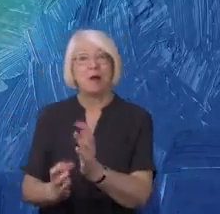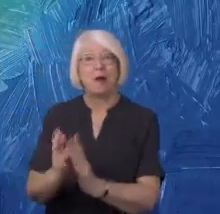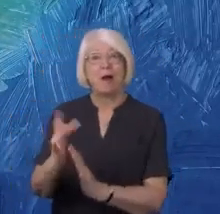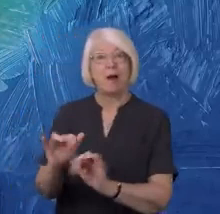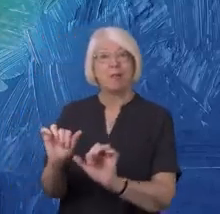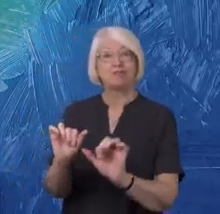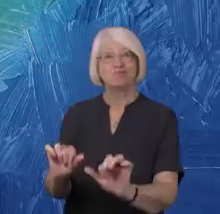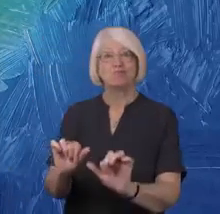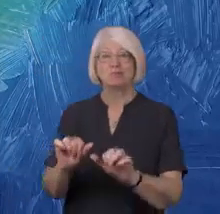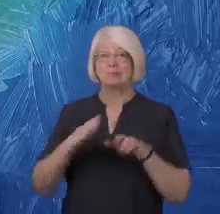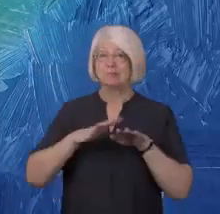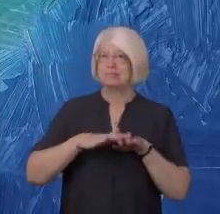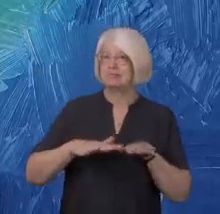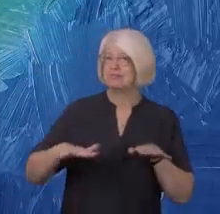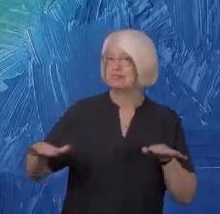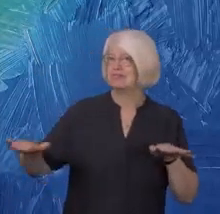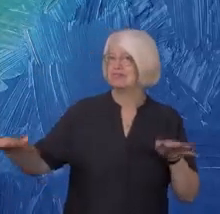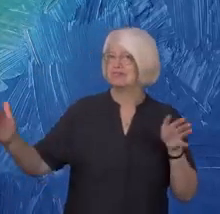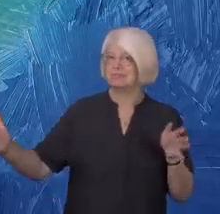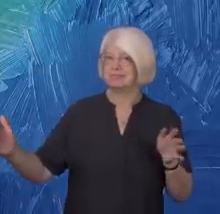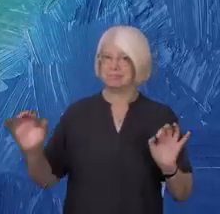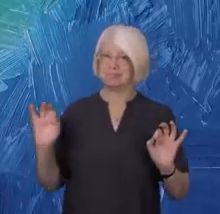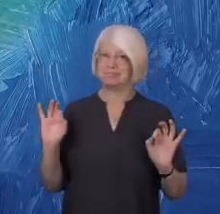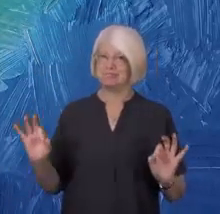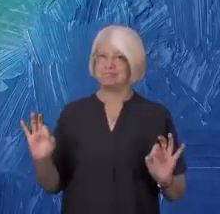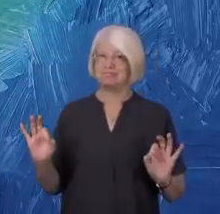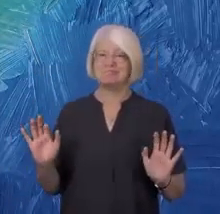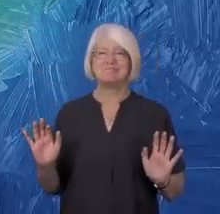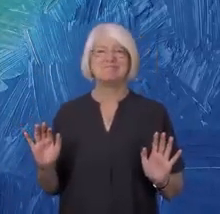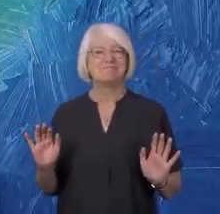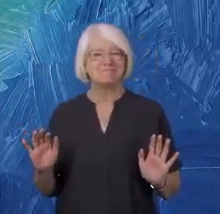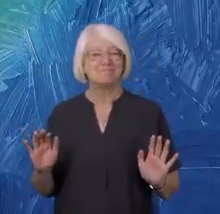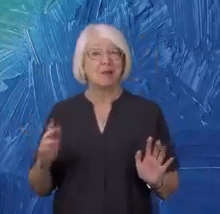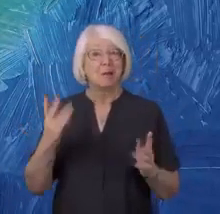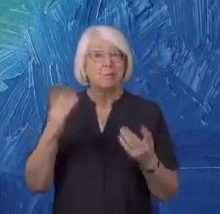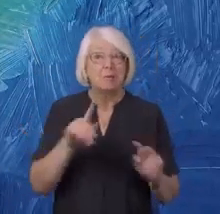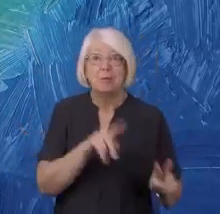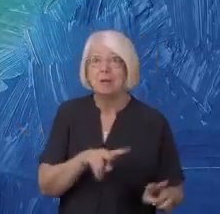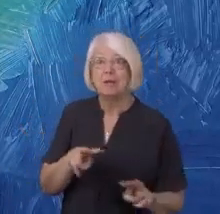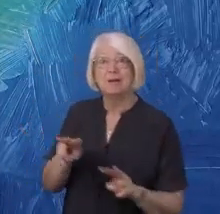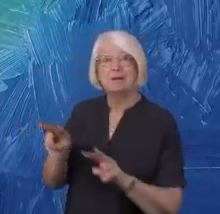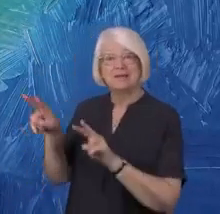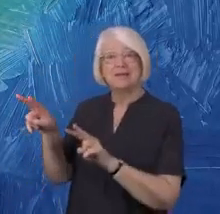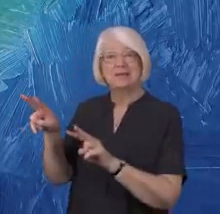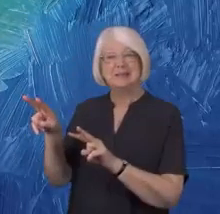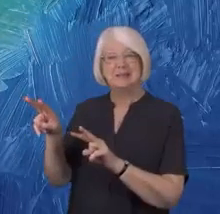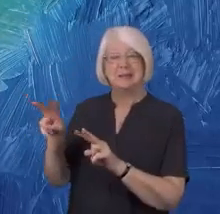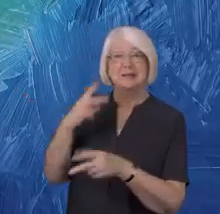Thank you.